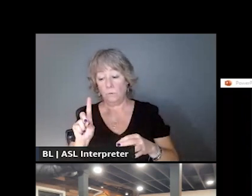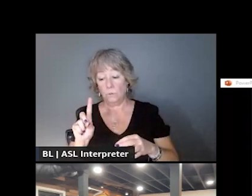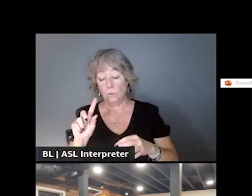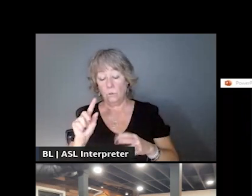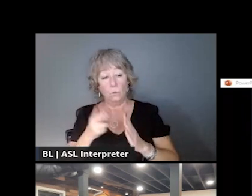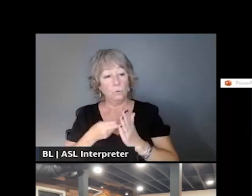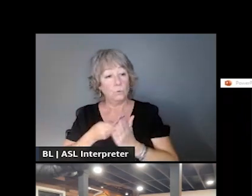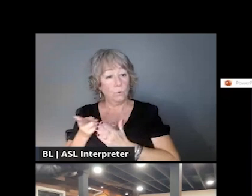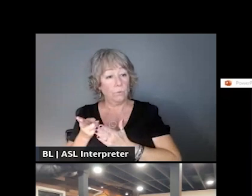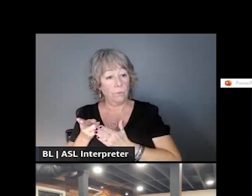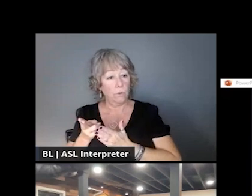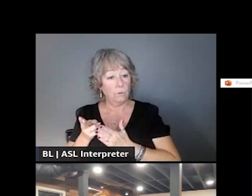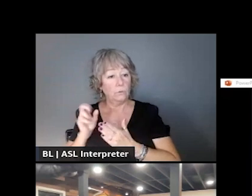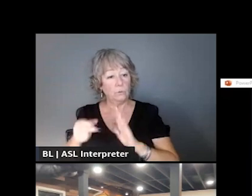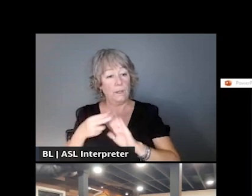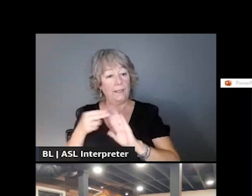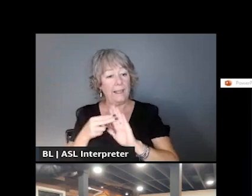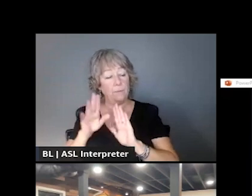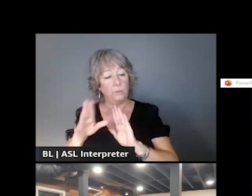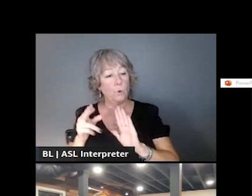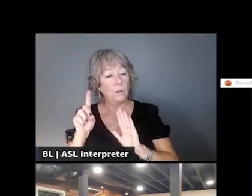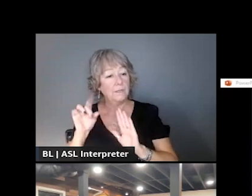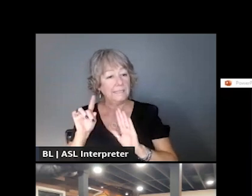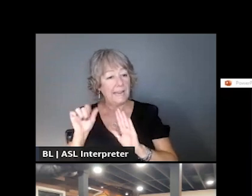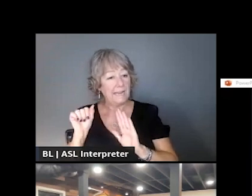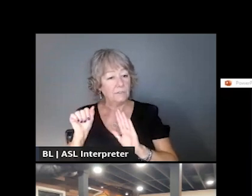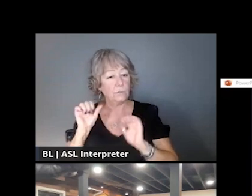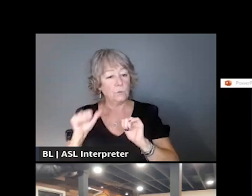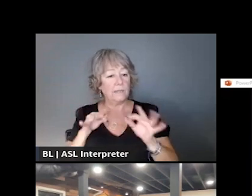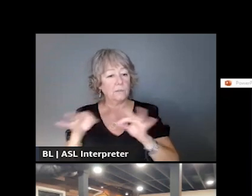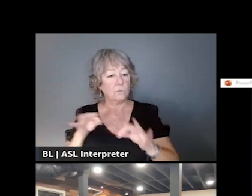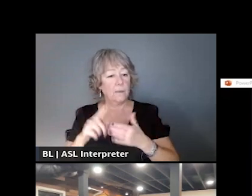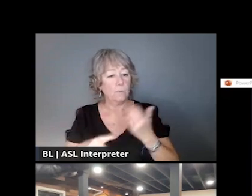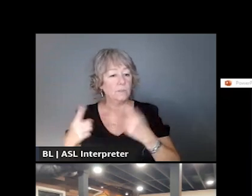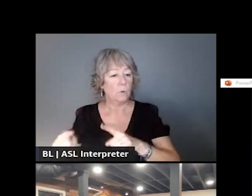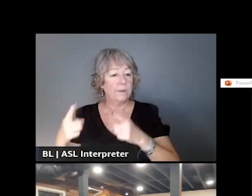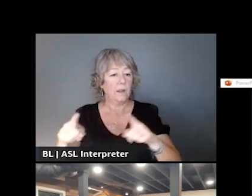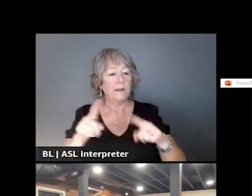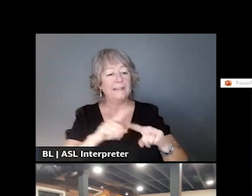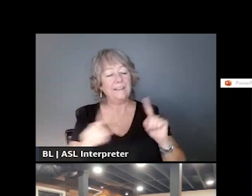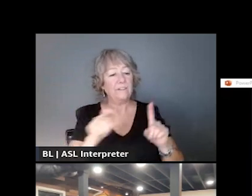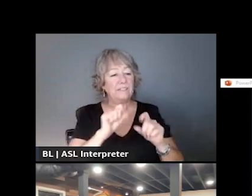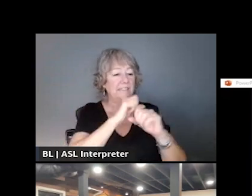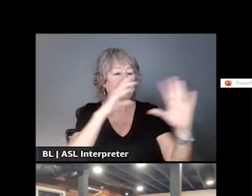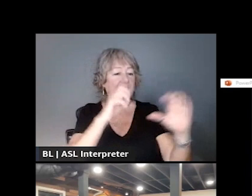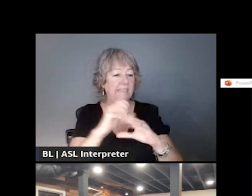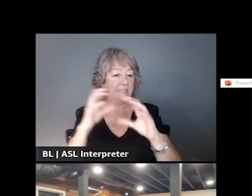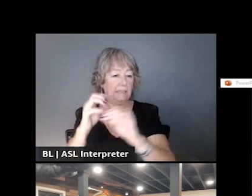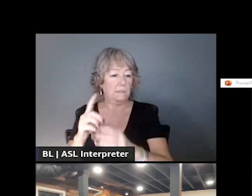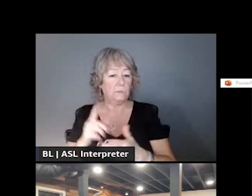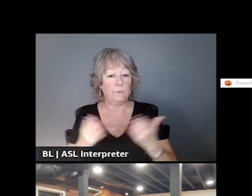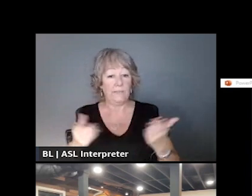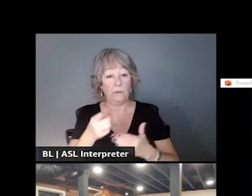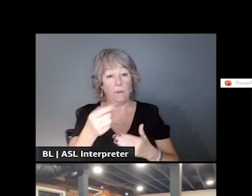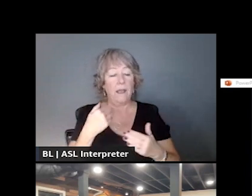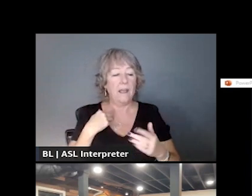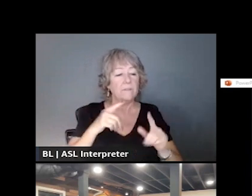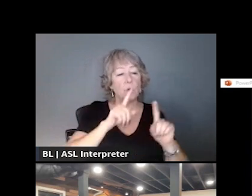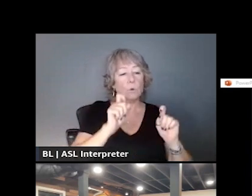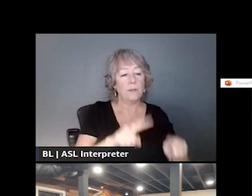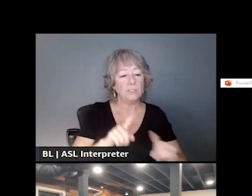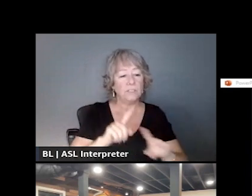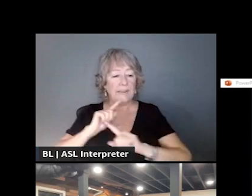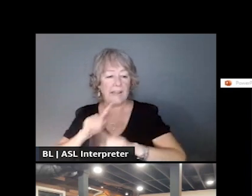label your data and describe what's going on in different scenes. So in this example, I'm showing with question answer pairs, you can